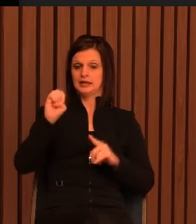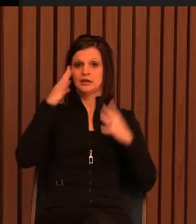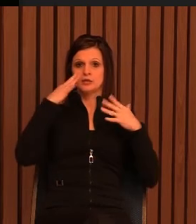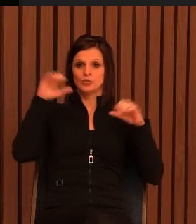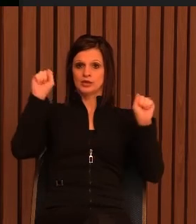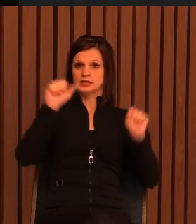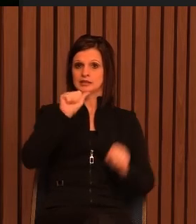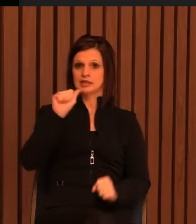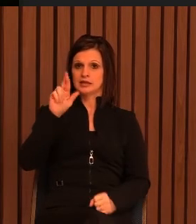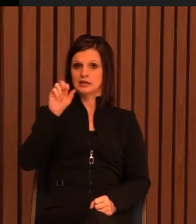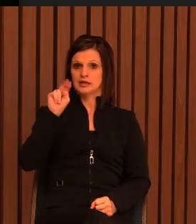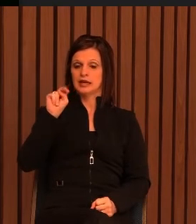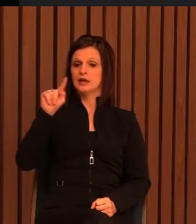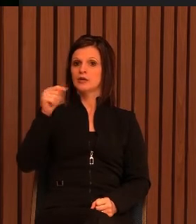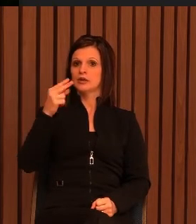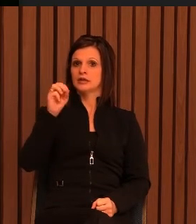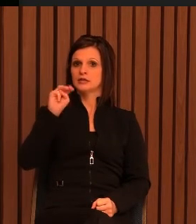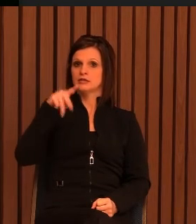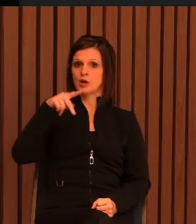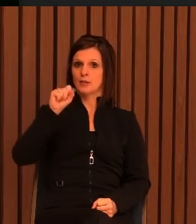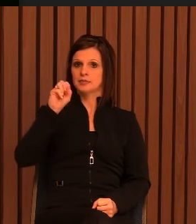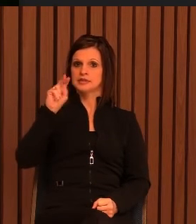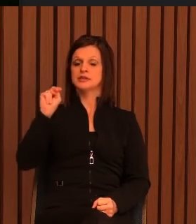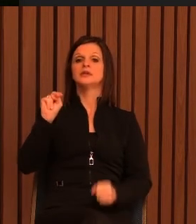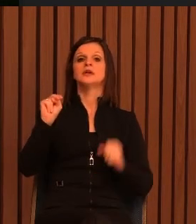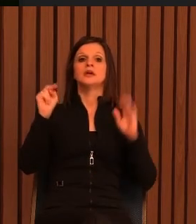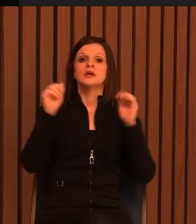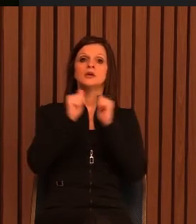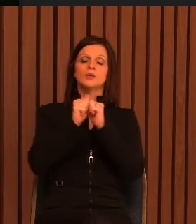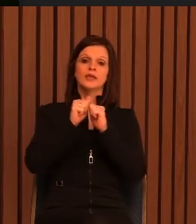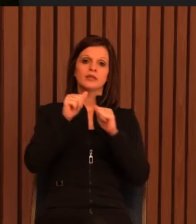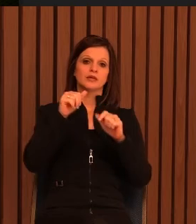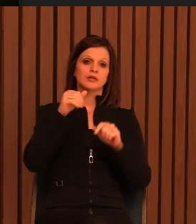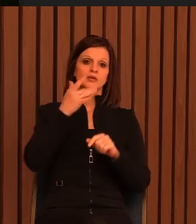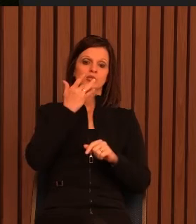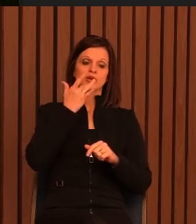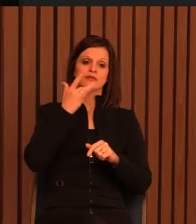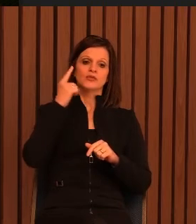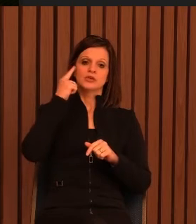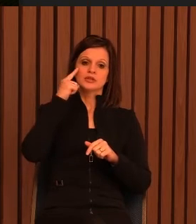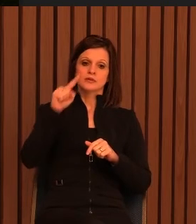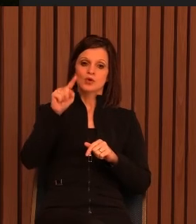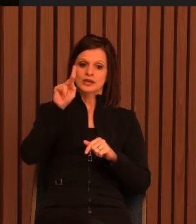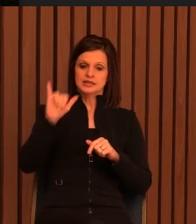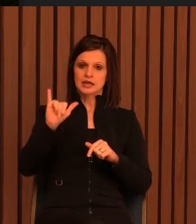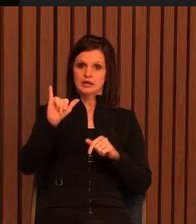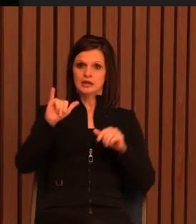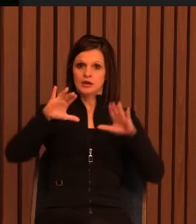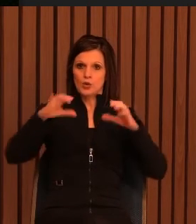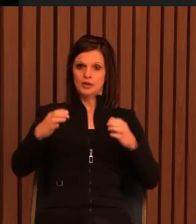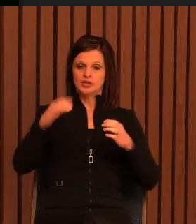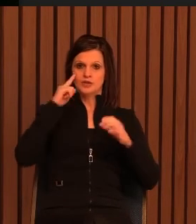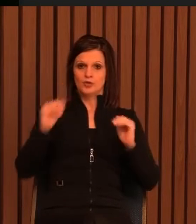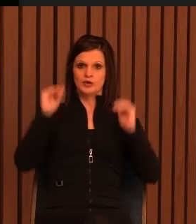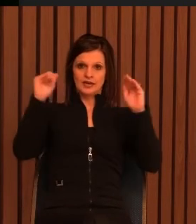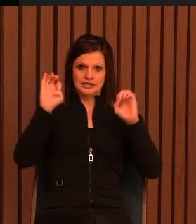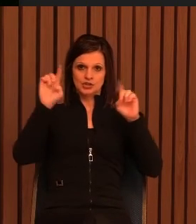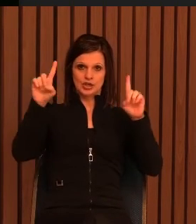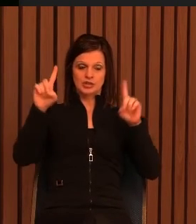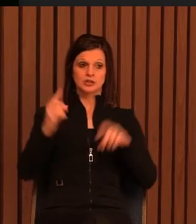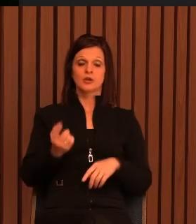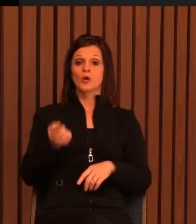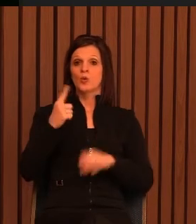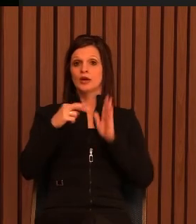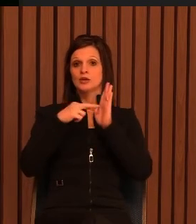Thompson, with preference for prior participation in Kentucky Coalition for Advancing Education. One representative from